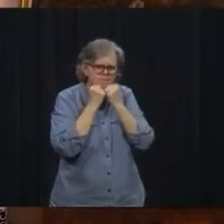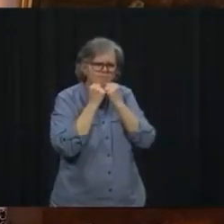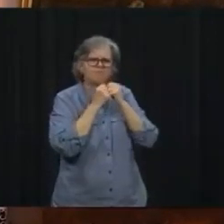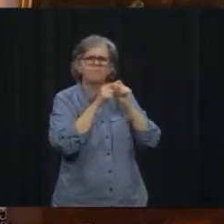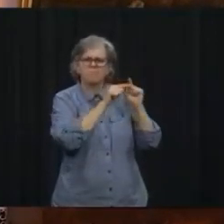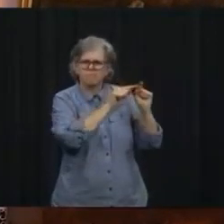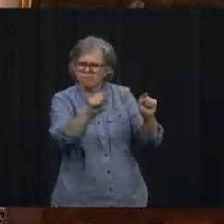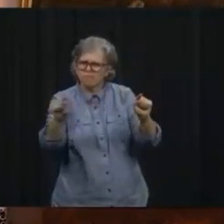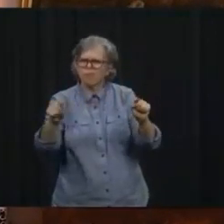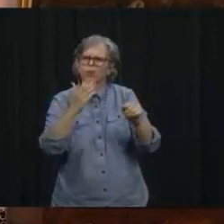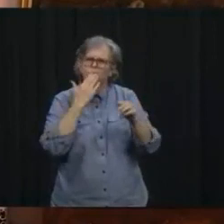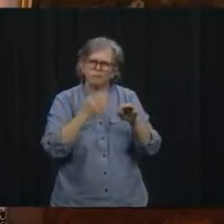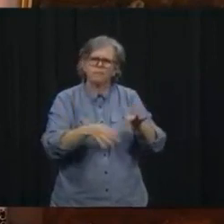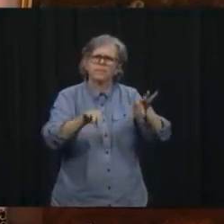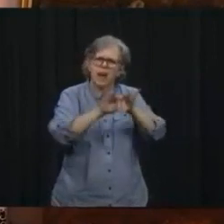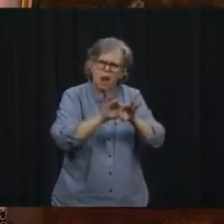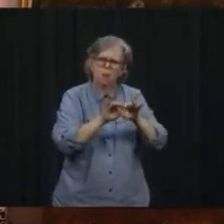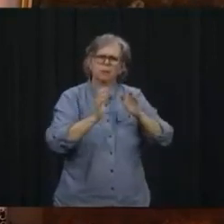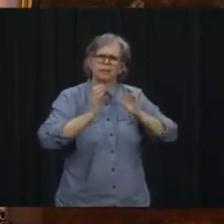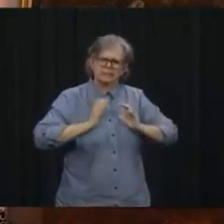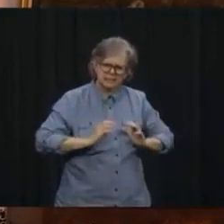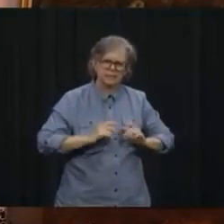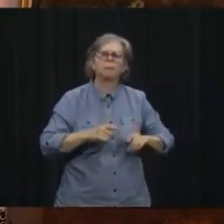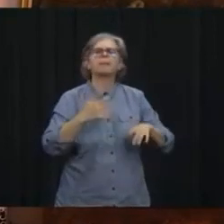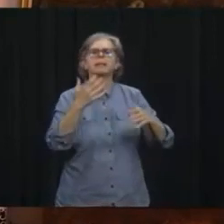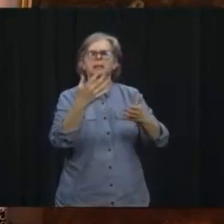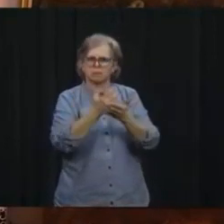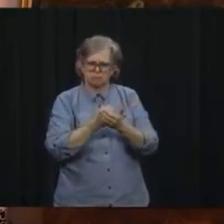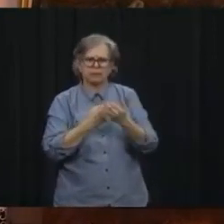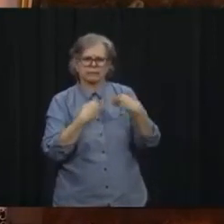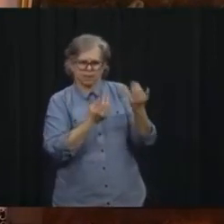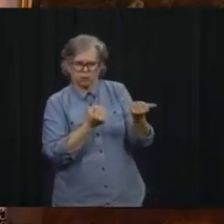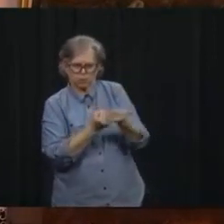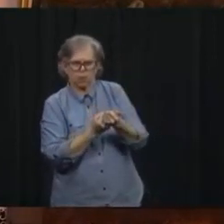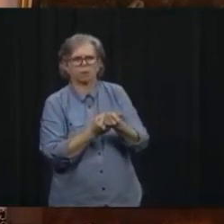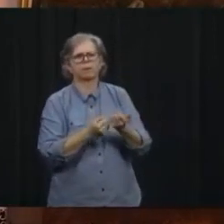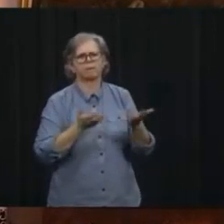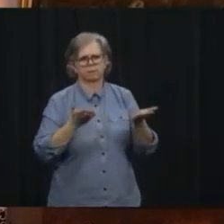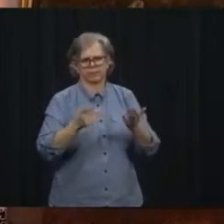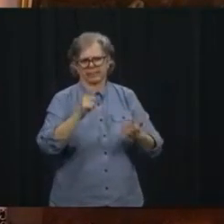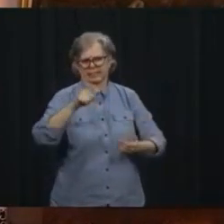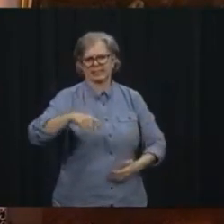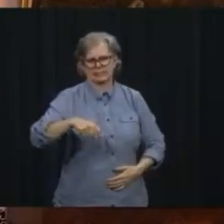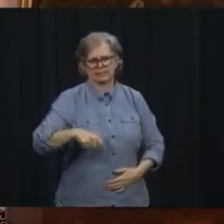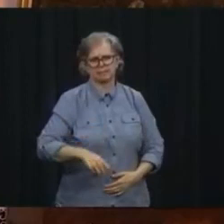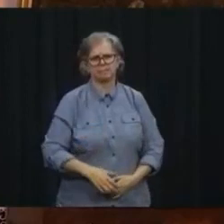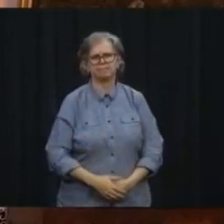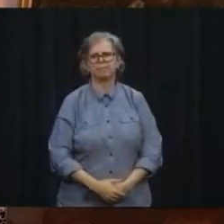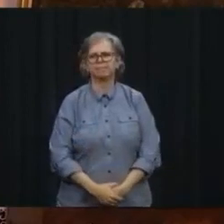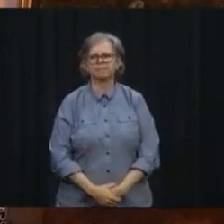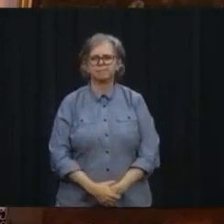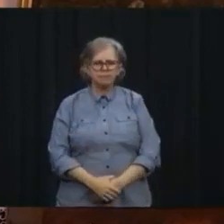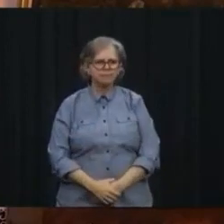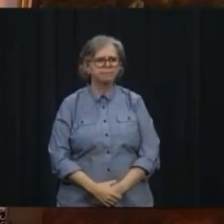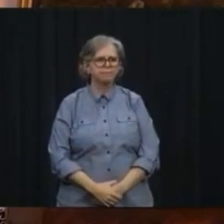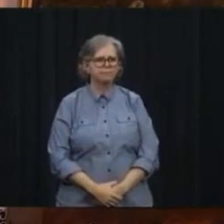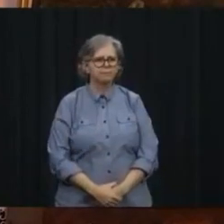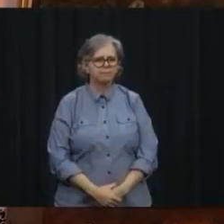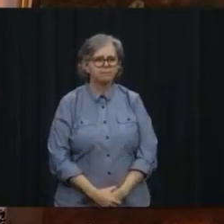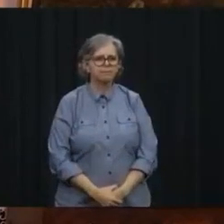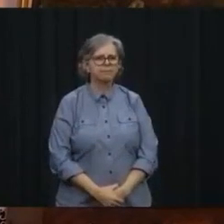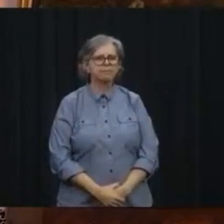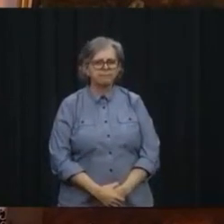support these individuals, which they're going to do. We've been working with the providers to make sure that there is a place for each person